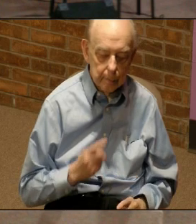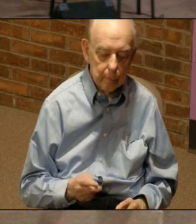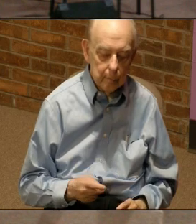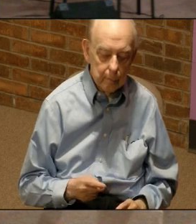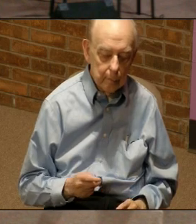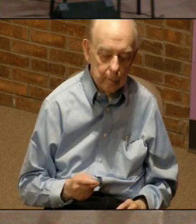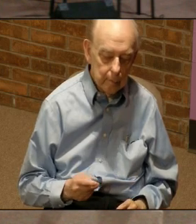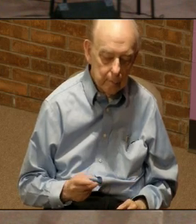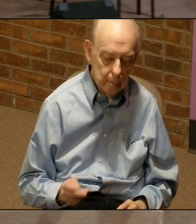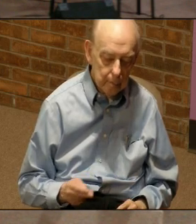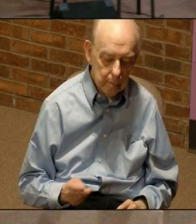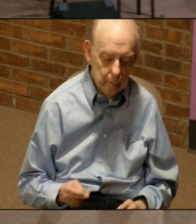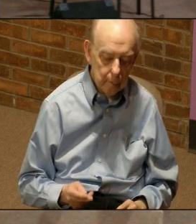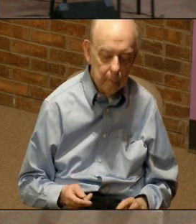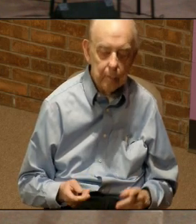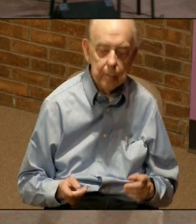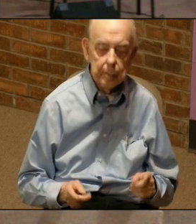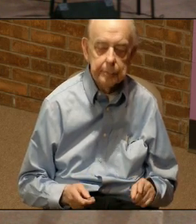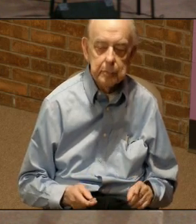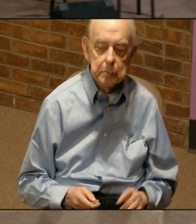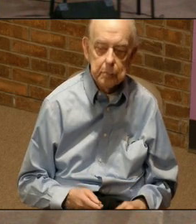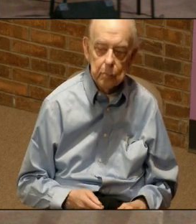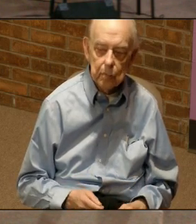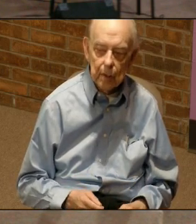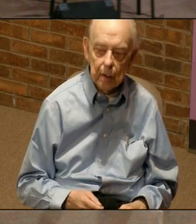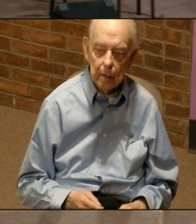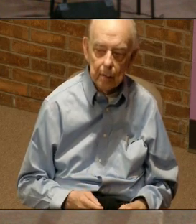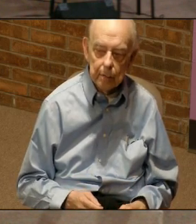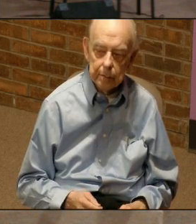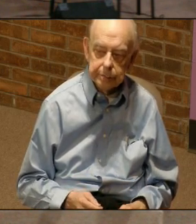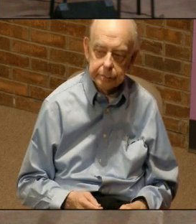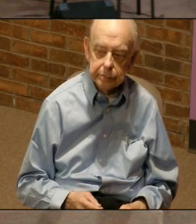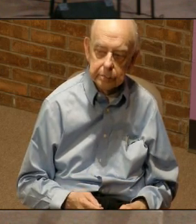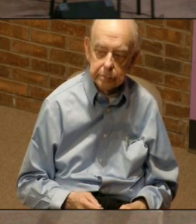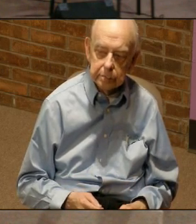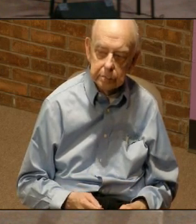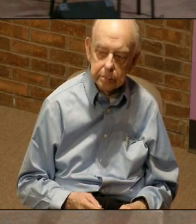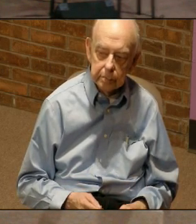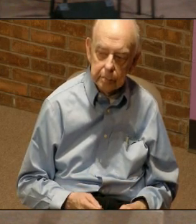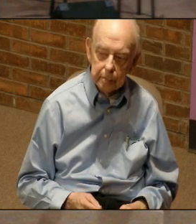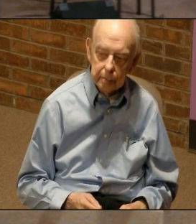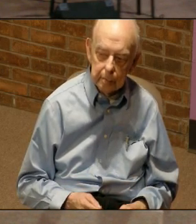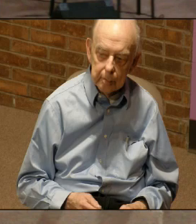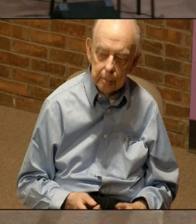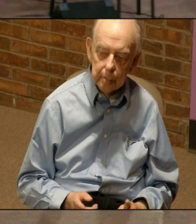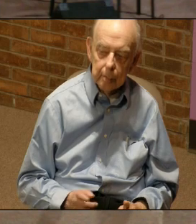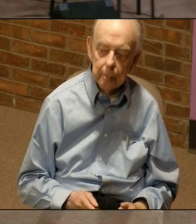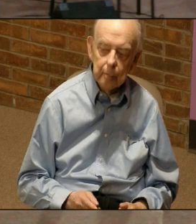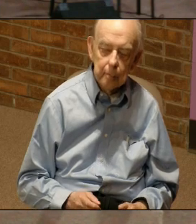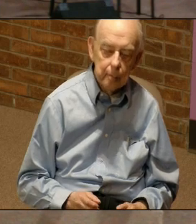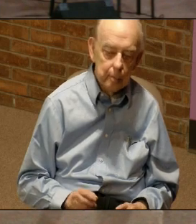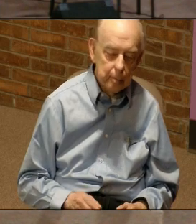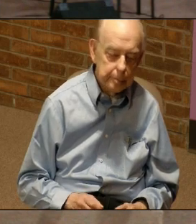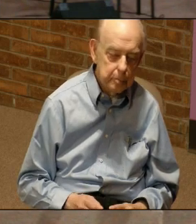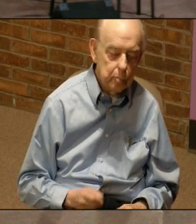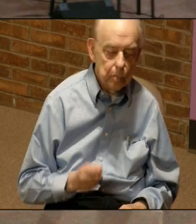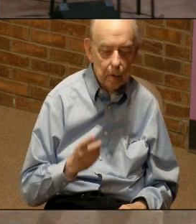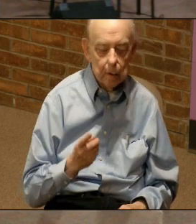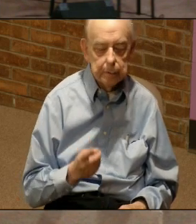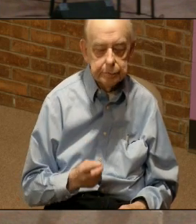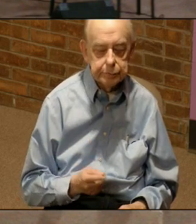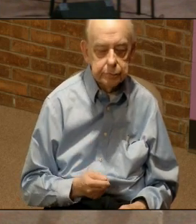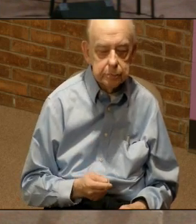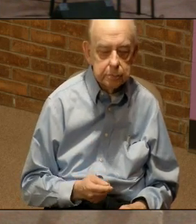historically these events occurred. Okay? Now, when you begin to understand